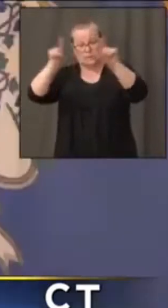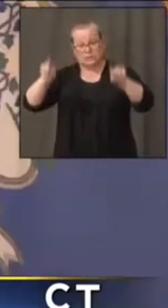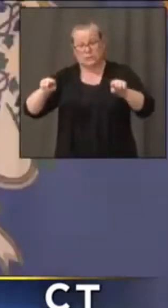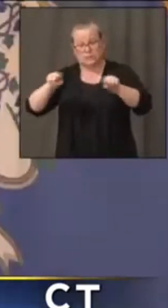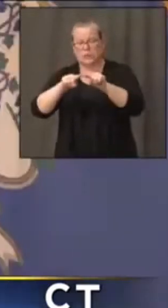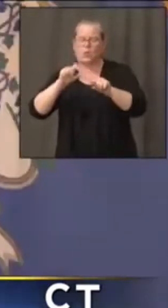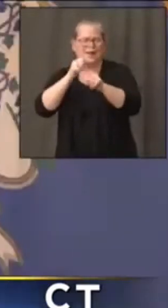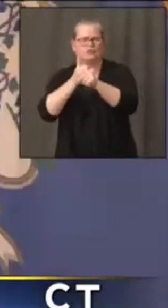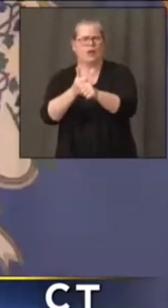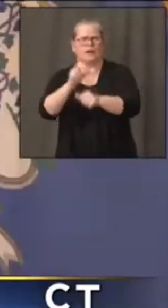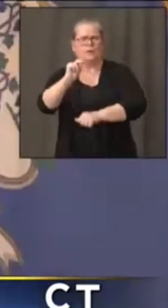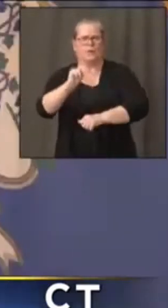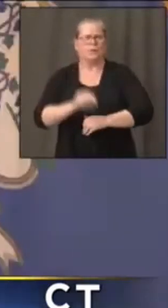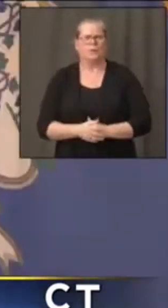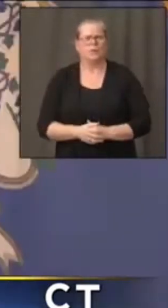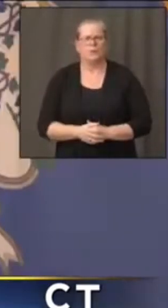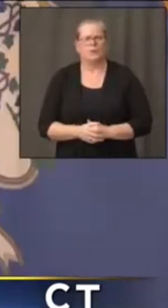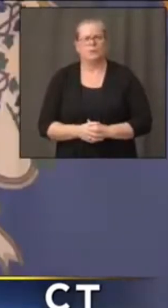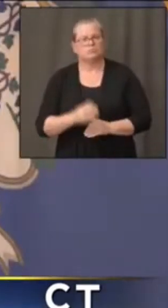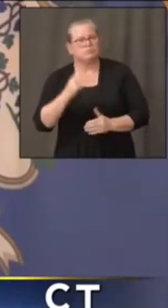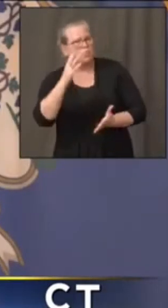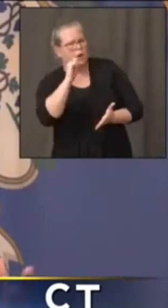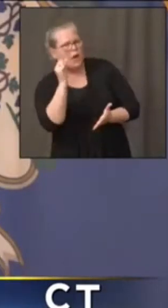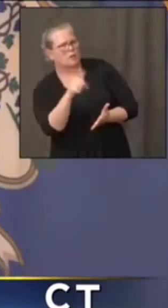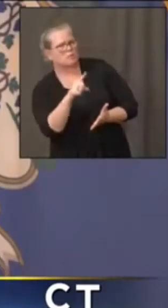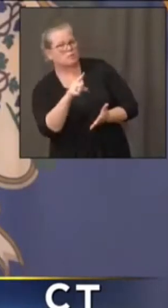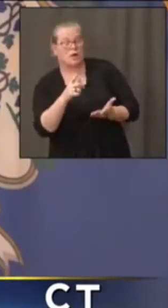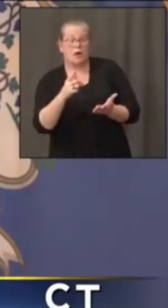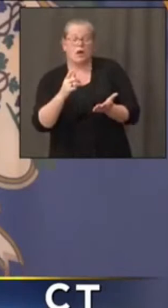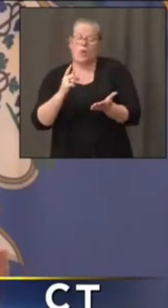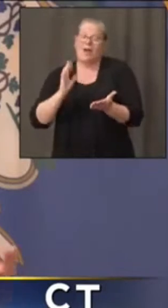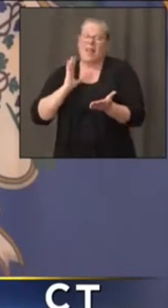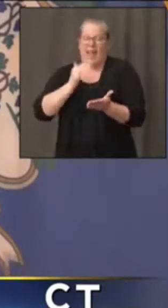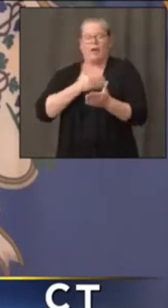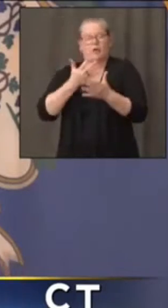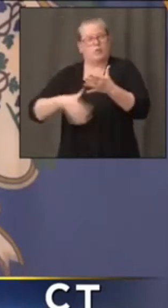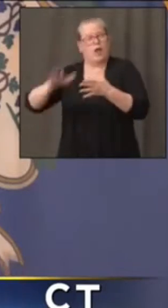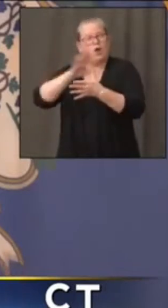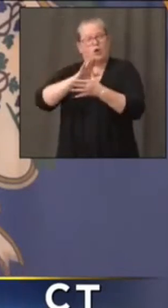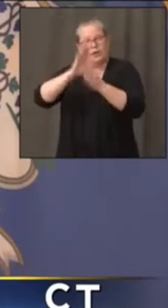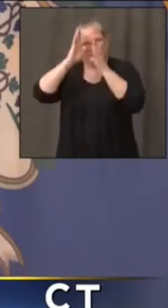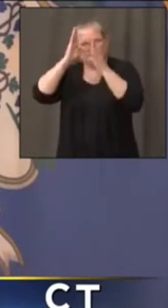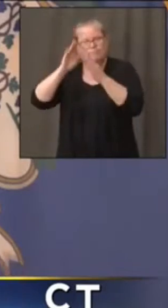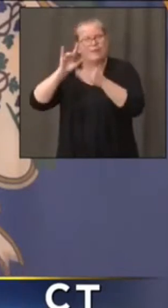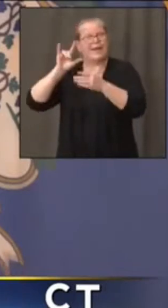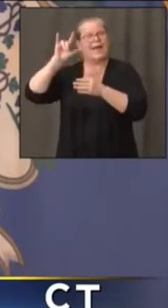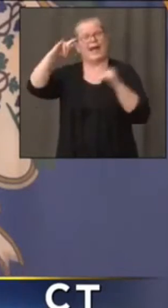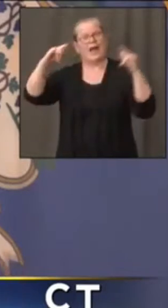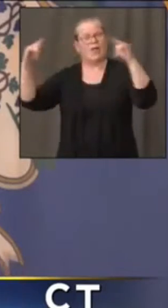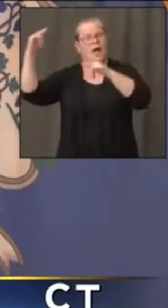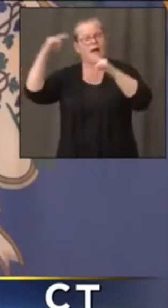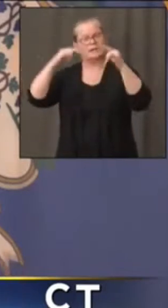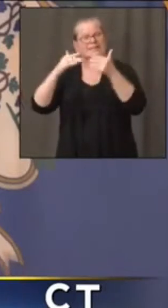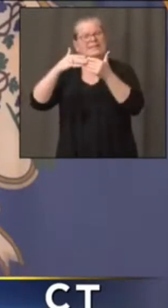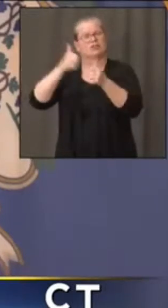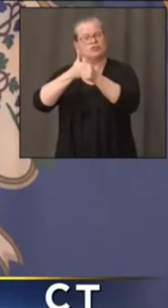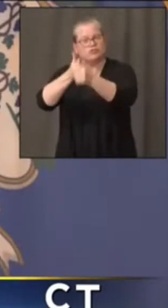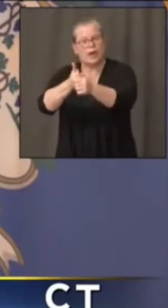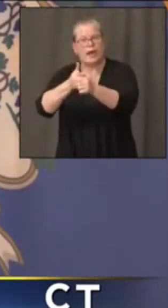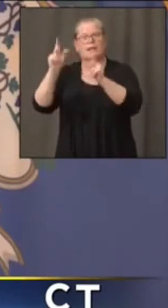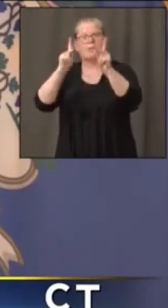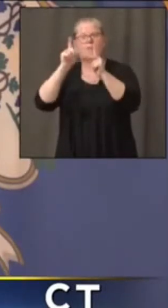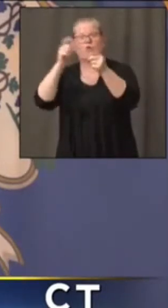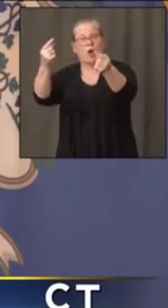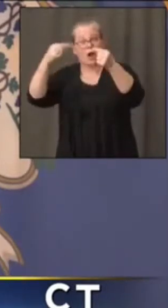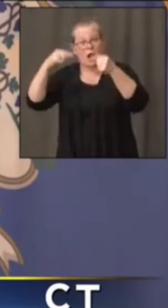think our priority is gonna be certainly in the airline's easier to track we know the group of people as they're coming in I think that's we're gonna get the most